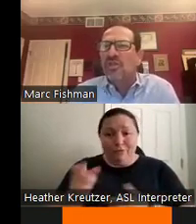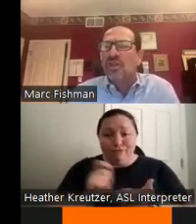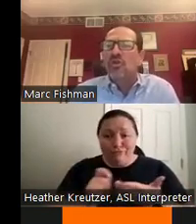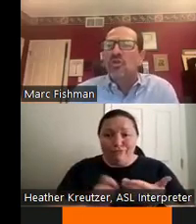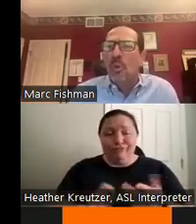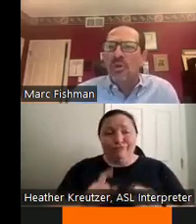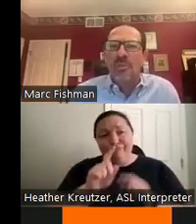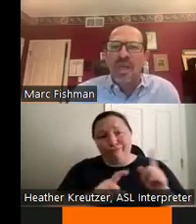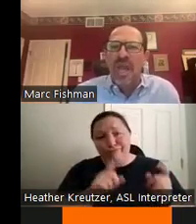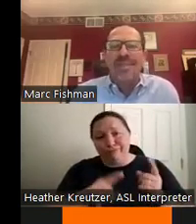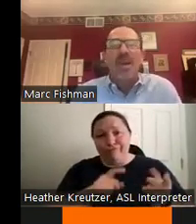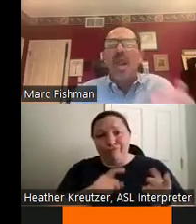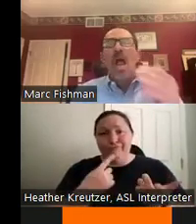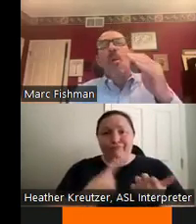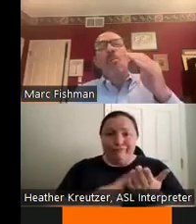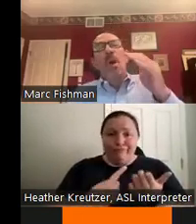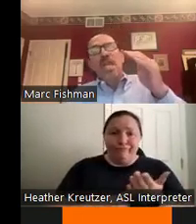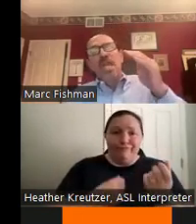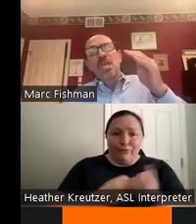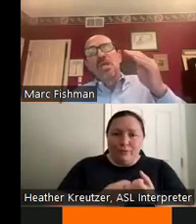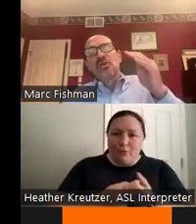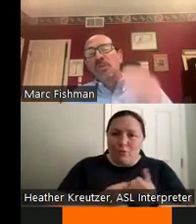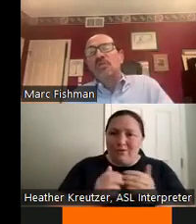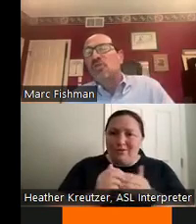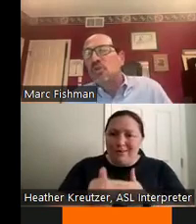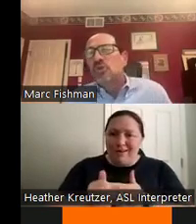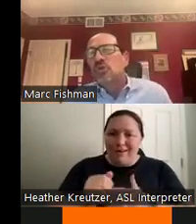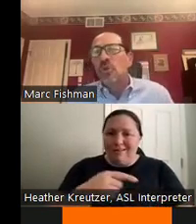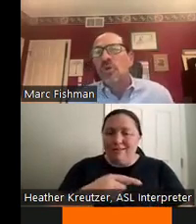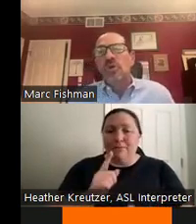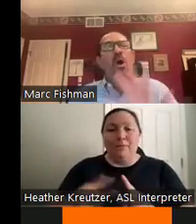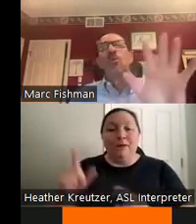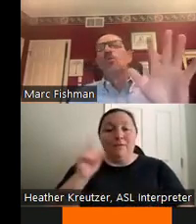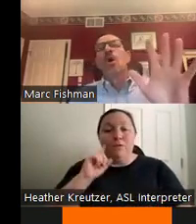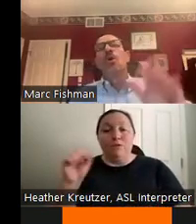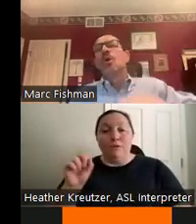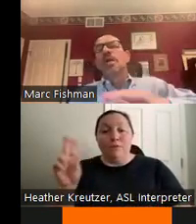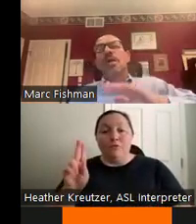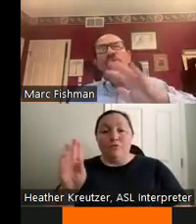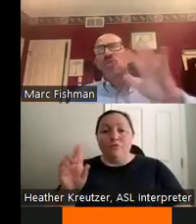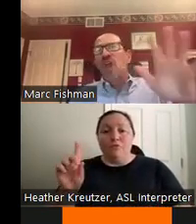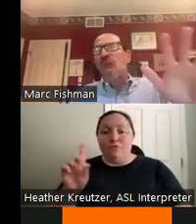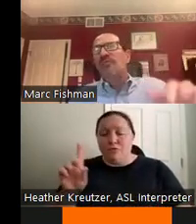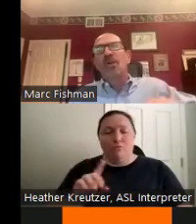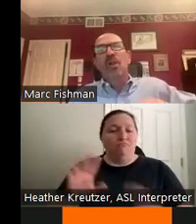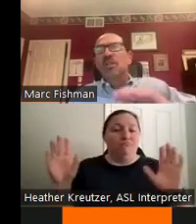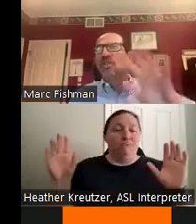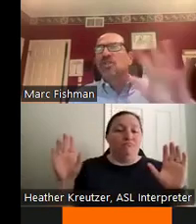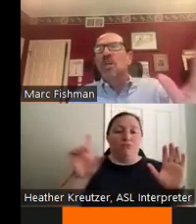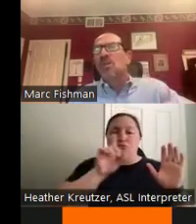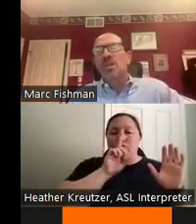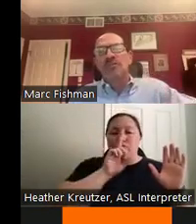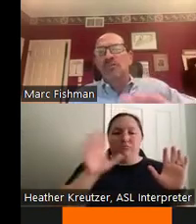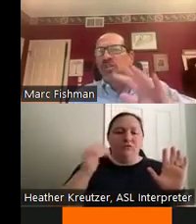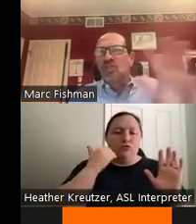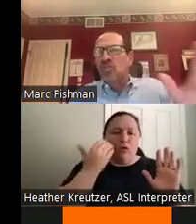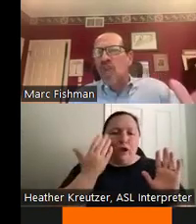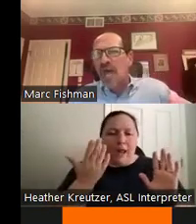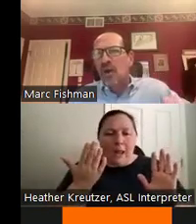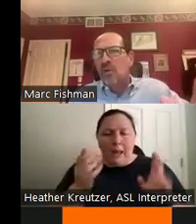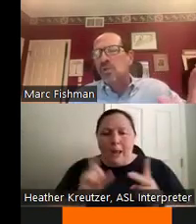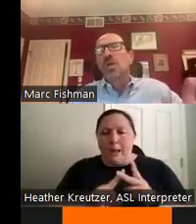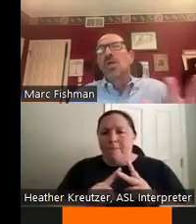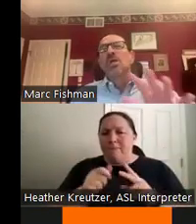ask questions and you support them and you guide them. But in substance use disorder, no. It's shameful, it's secretive, it's